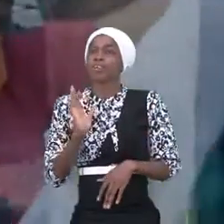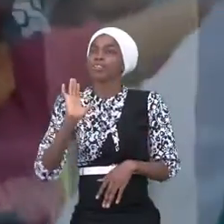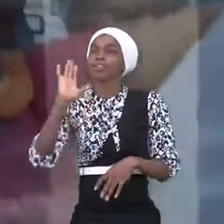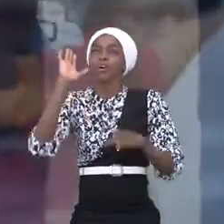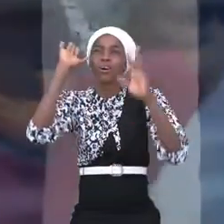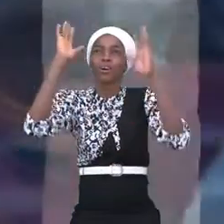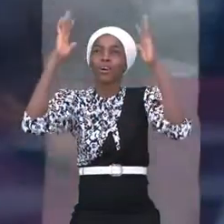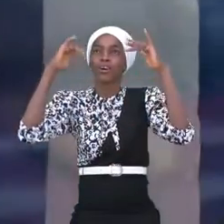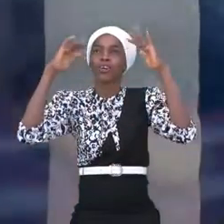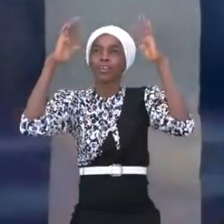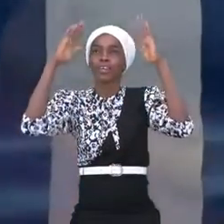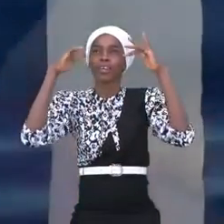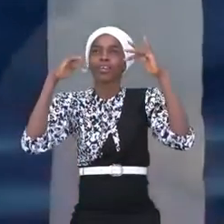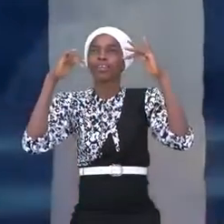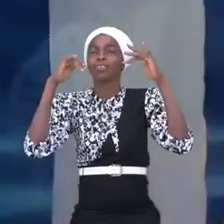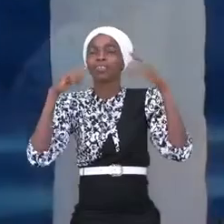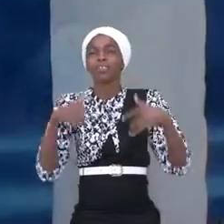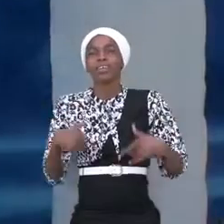Cause it rain.